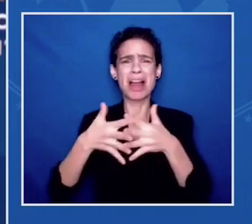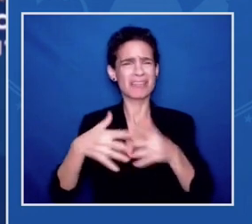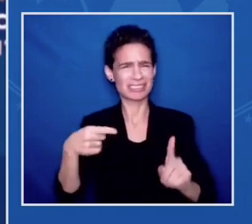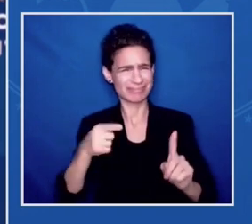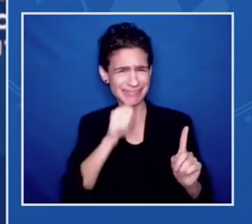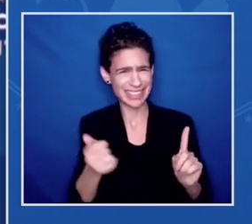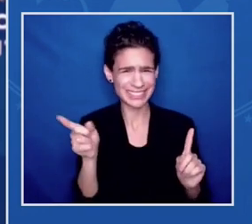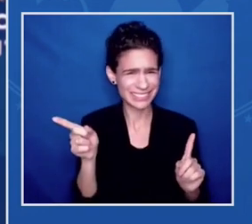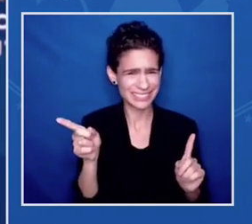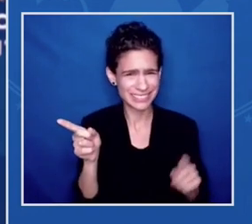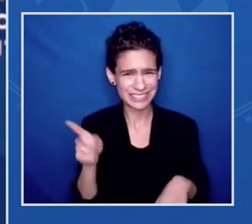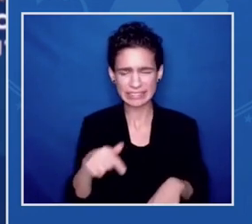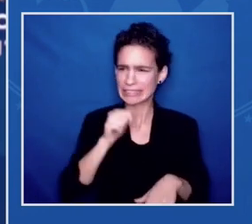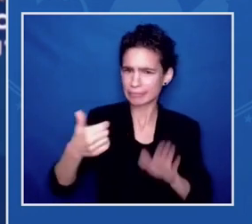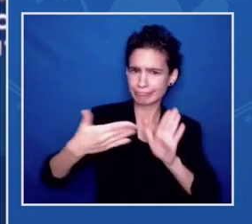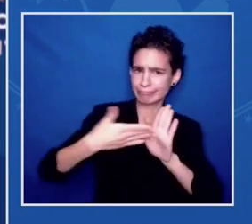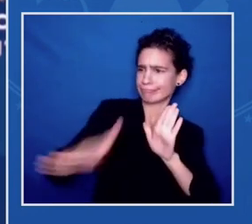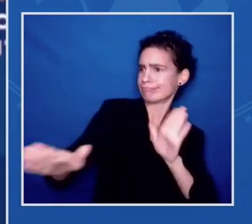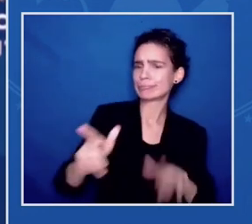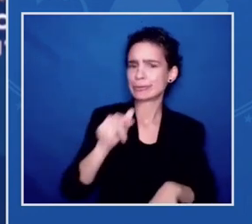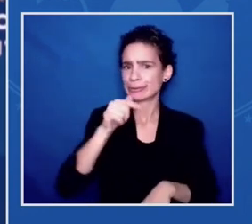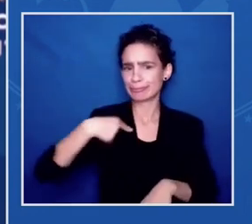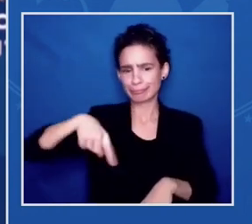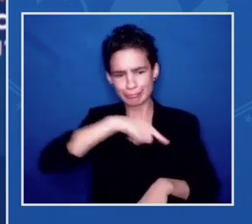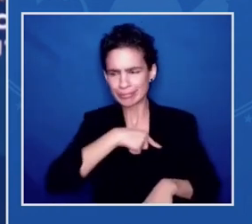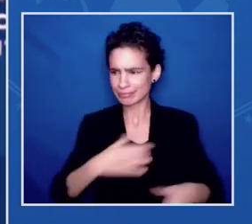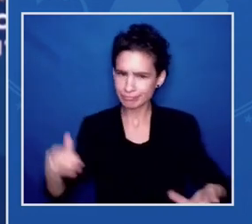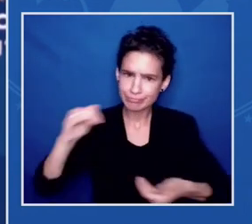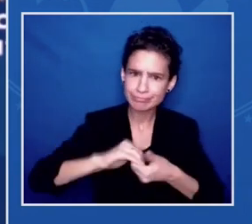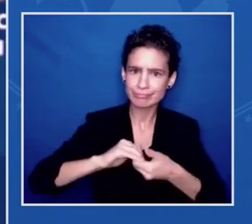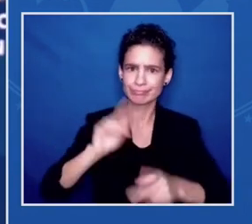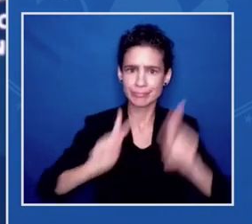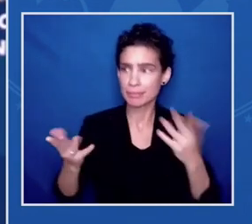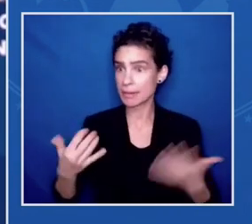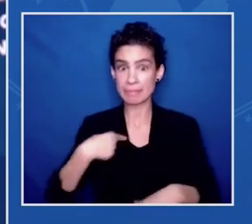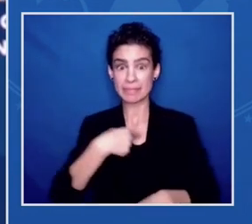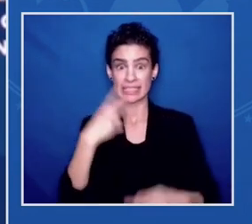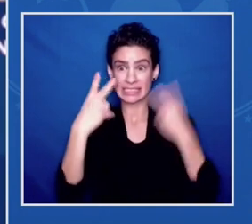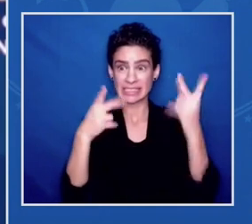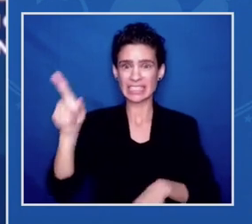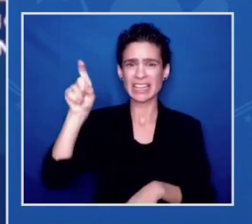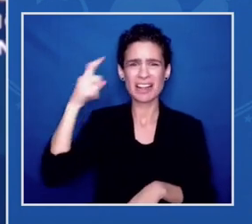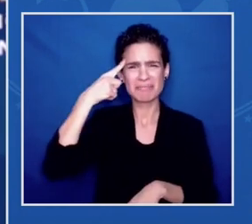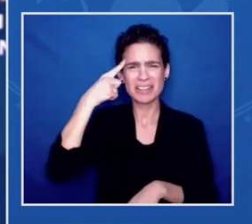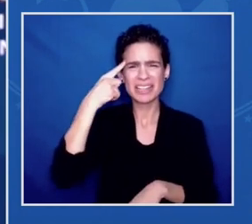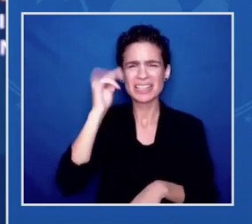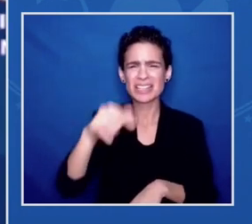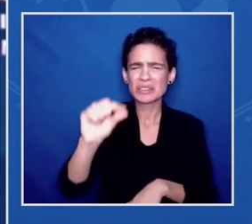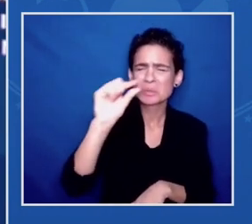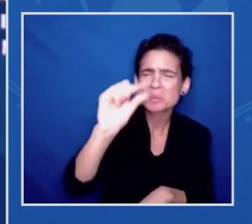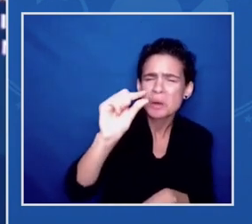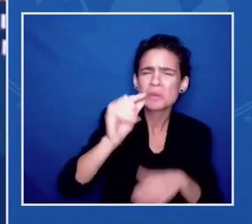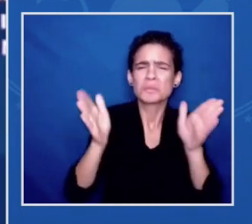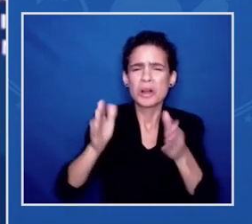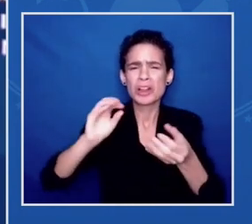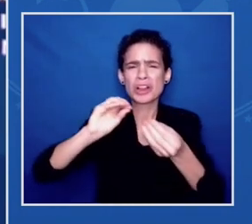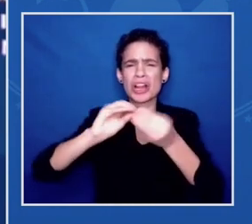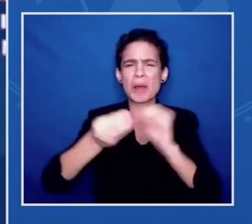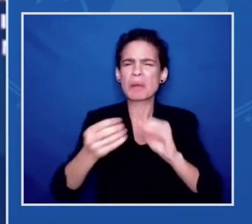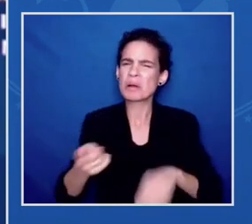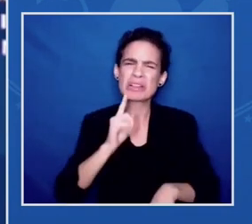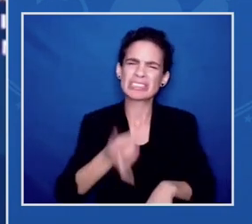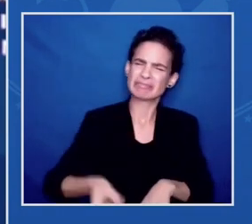America, do not represent who we are. What we're seeing are a